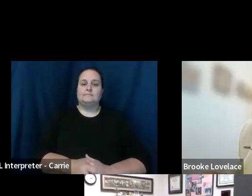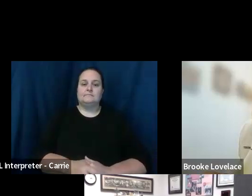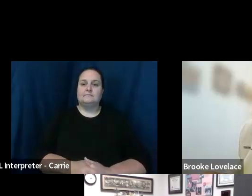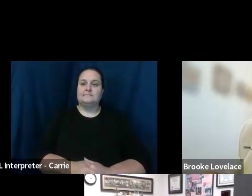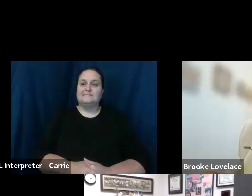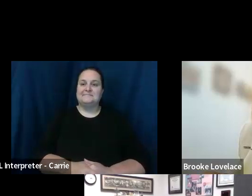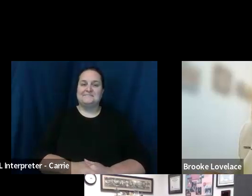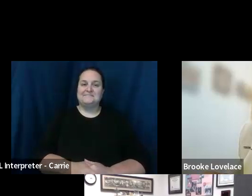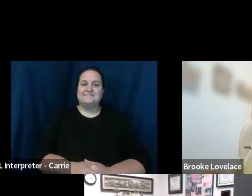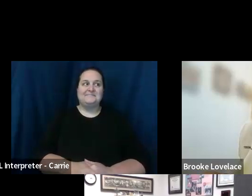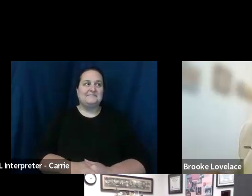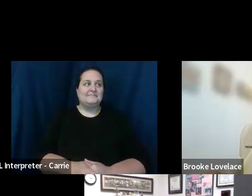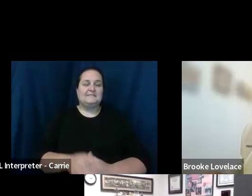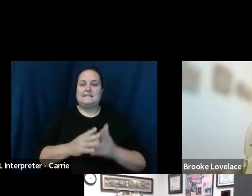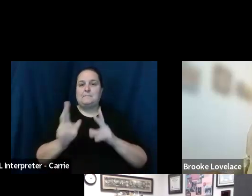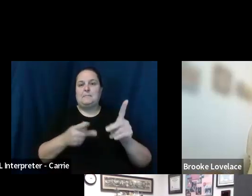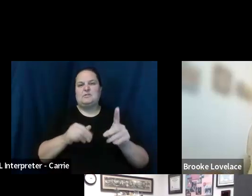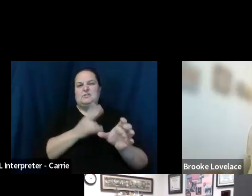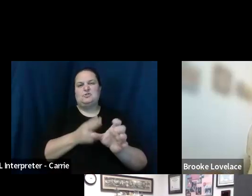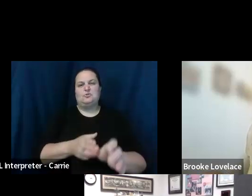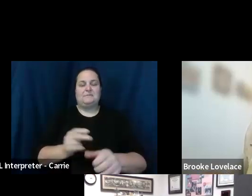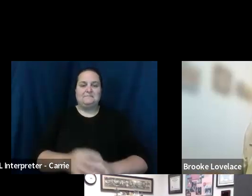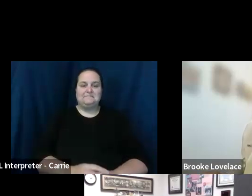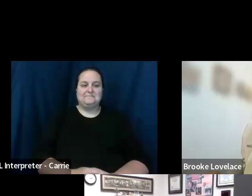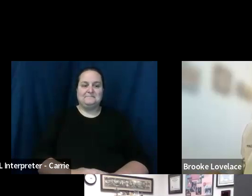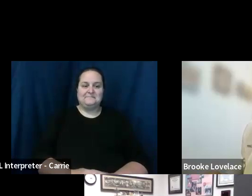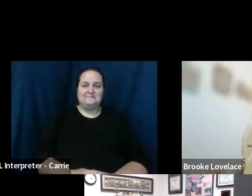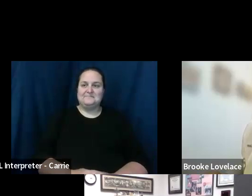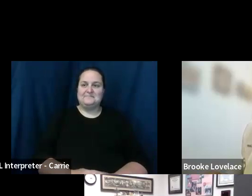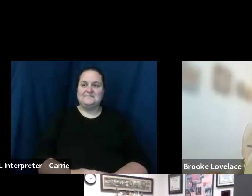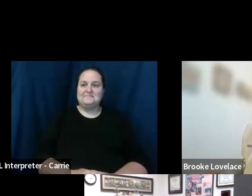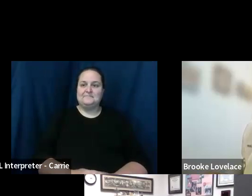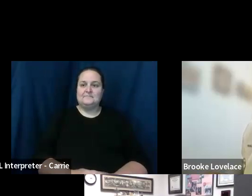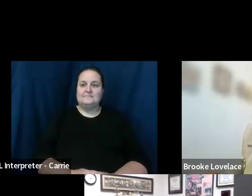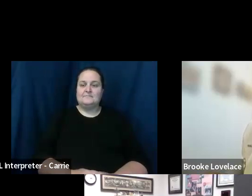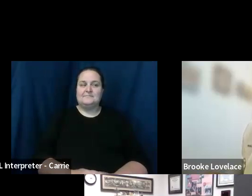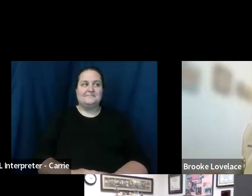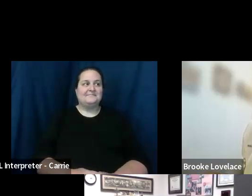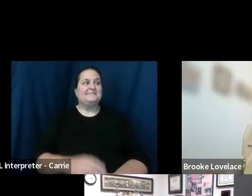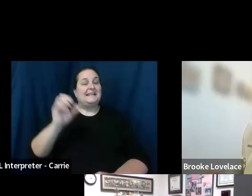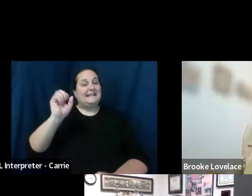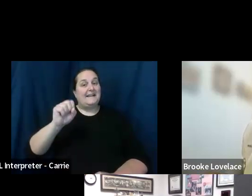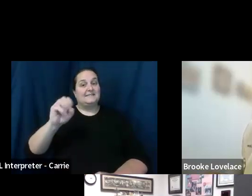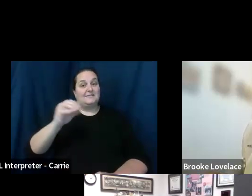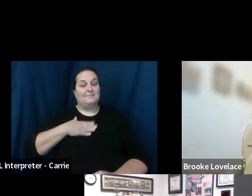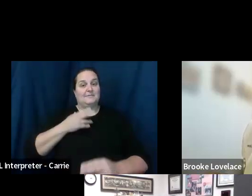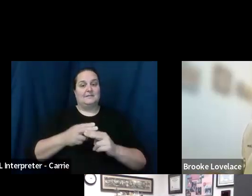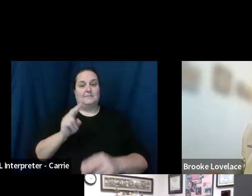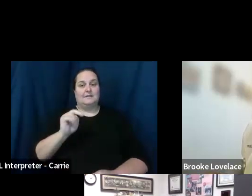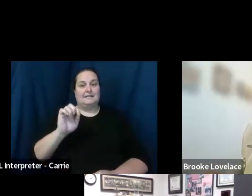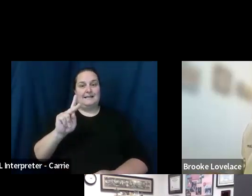And we still All have right. people Awesome. coming in from the waiting room, so I'll go off mute here. Sounds good. Thanks, Brooke. So I'm Nick